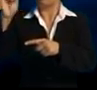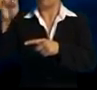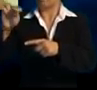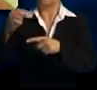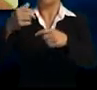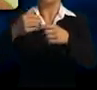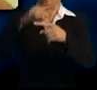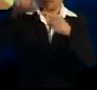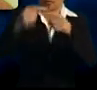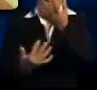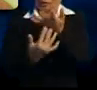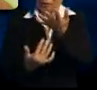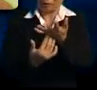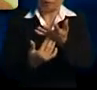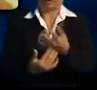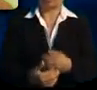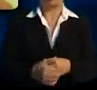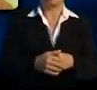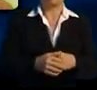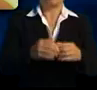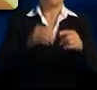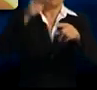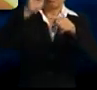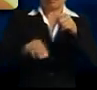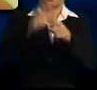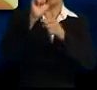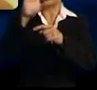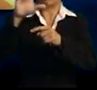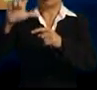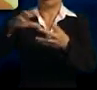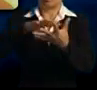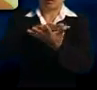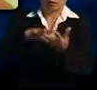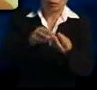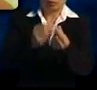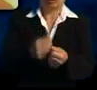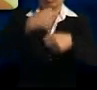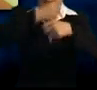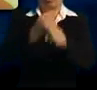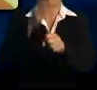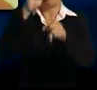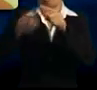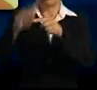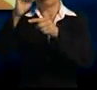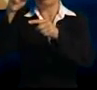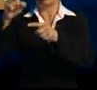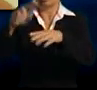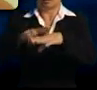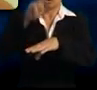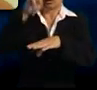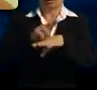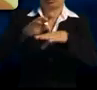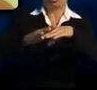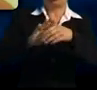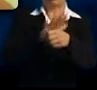Number 6. Most metal sulfides decompose to form metal oxide and release sulfur dioxide